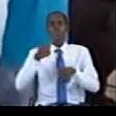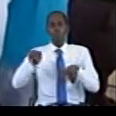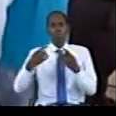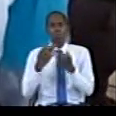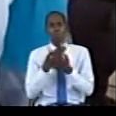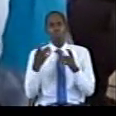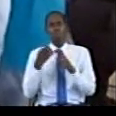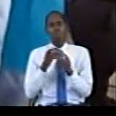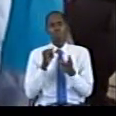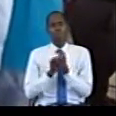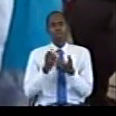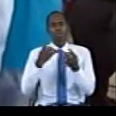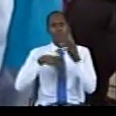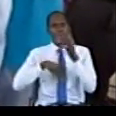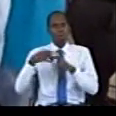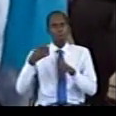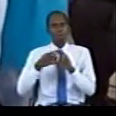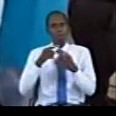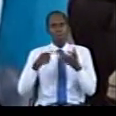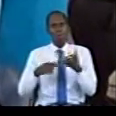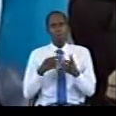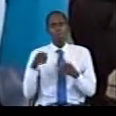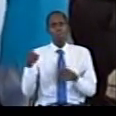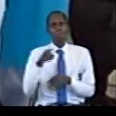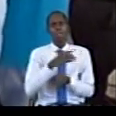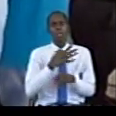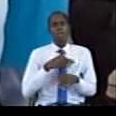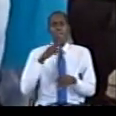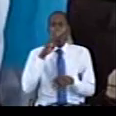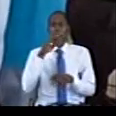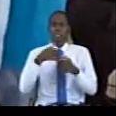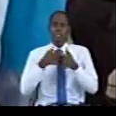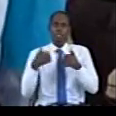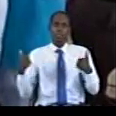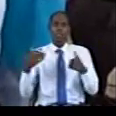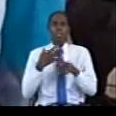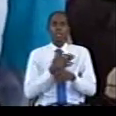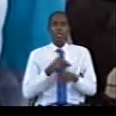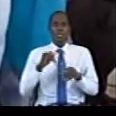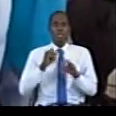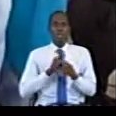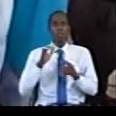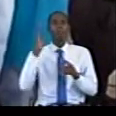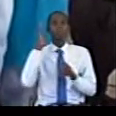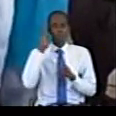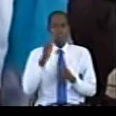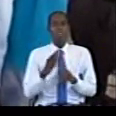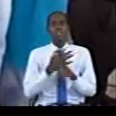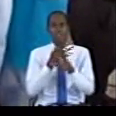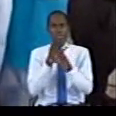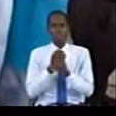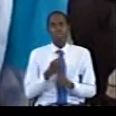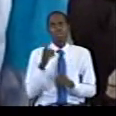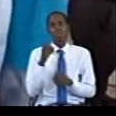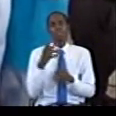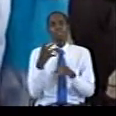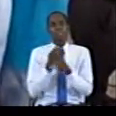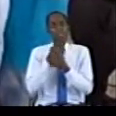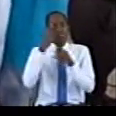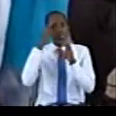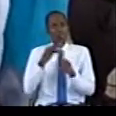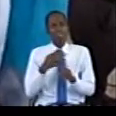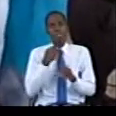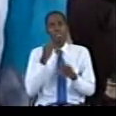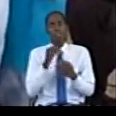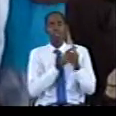be separate, says the Lord, and I will receive you. Make up your mind now. Make up your mind. Take a decision and say, Lord,